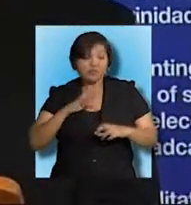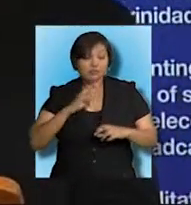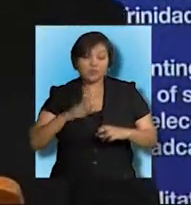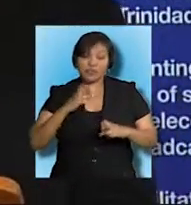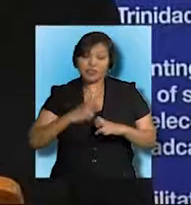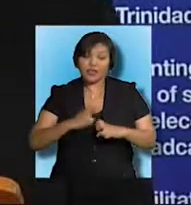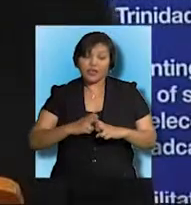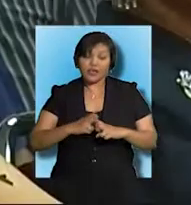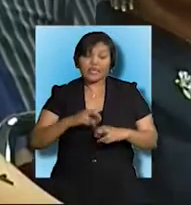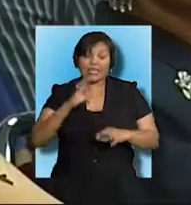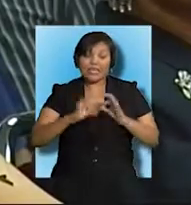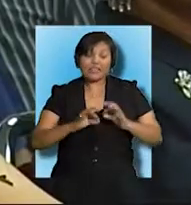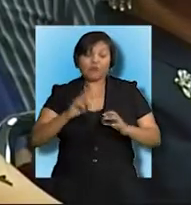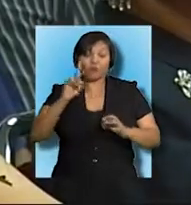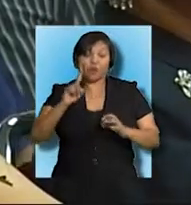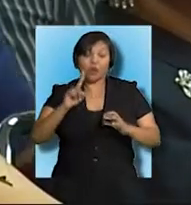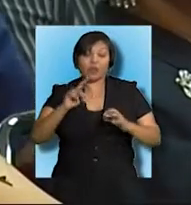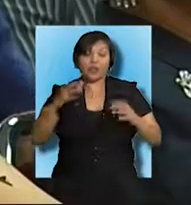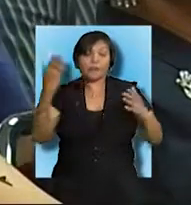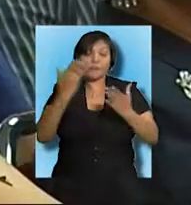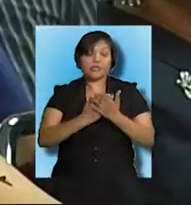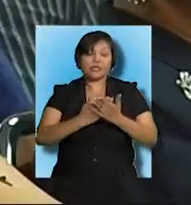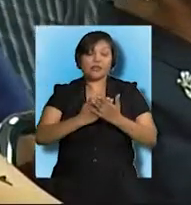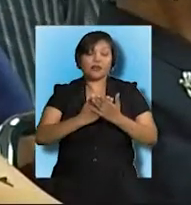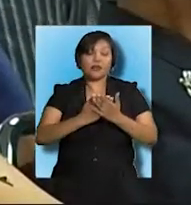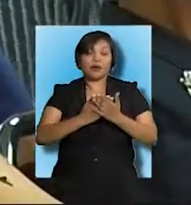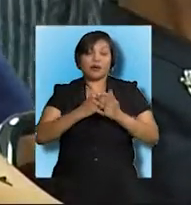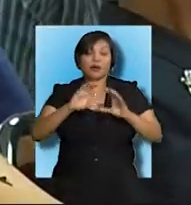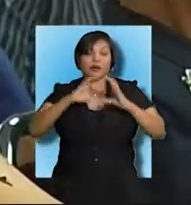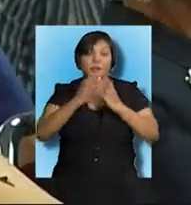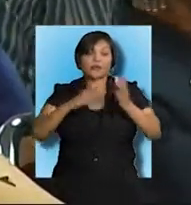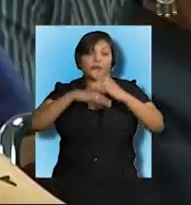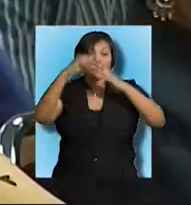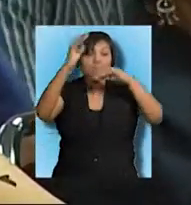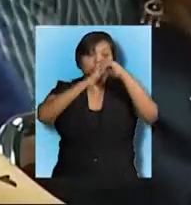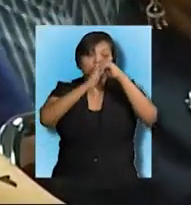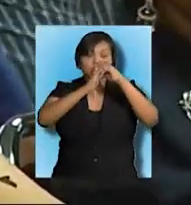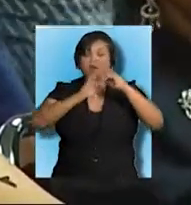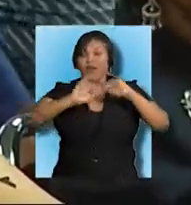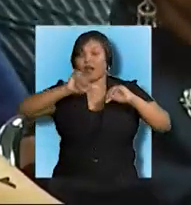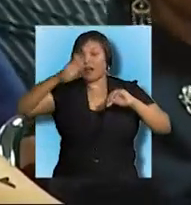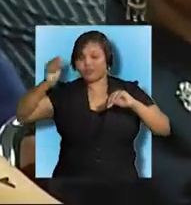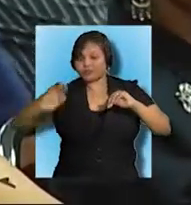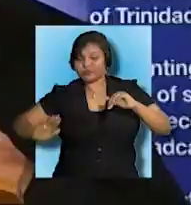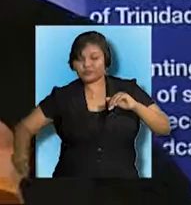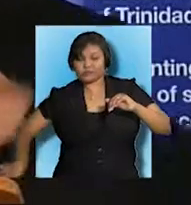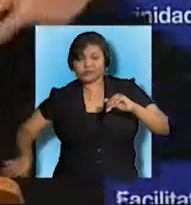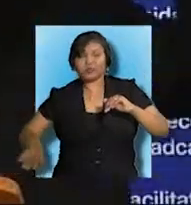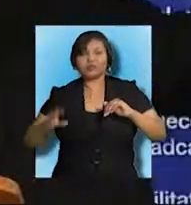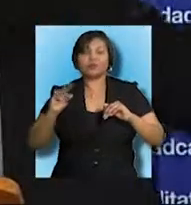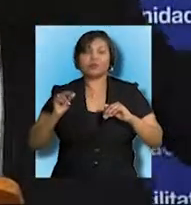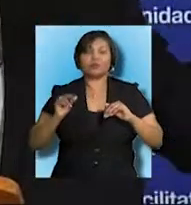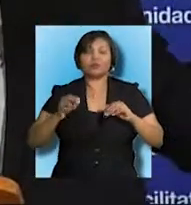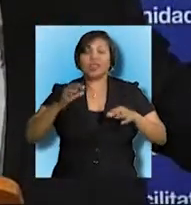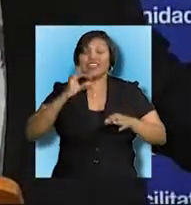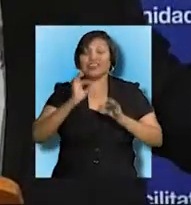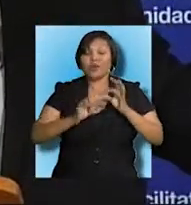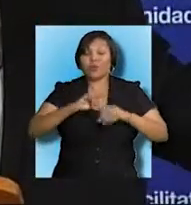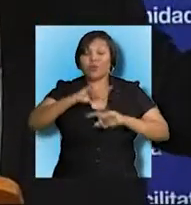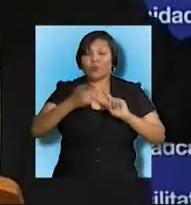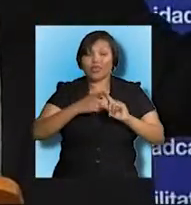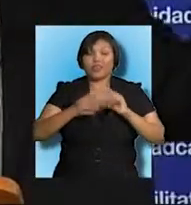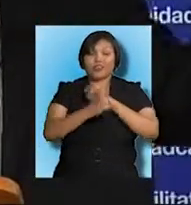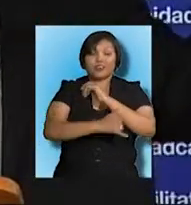monopoly after it exists. I think there are very, very few countries which, having let the situation go